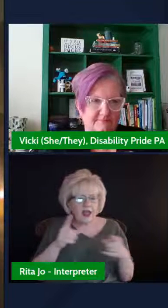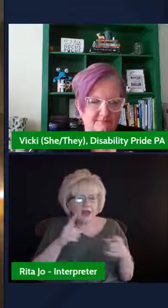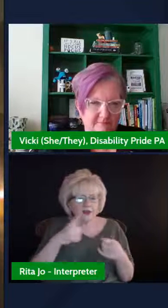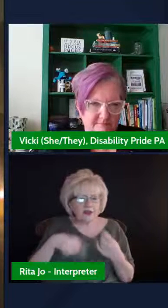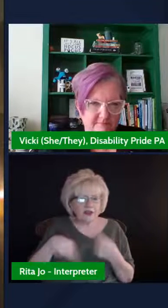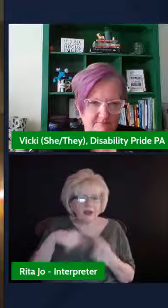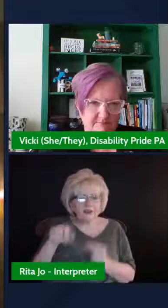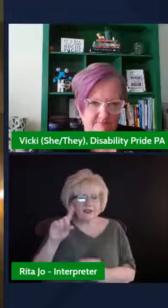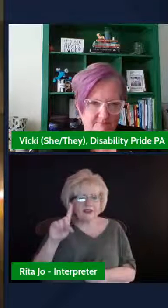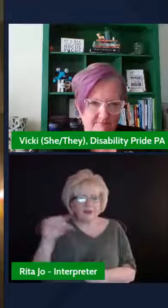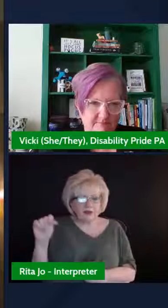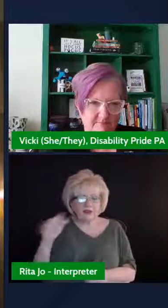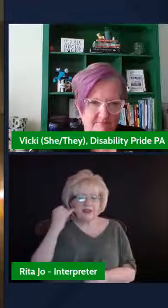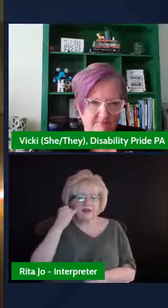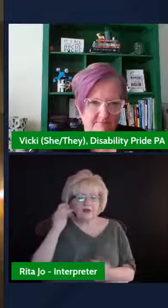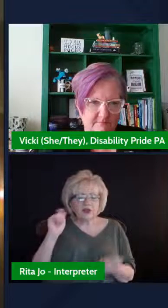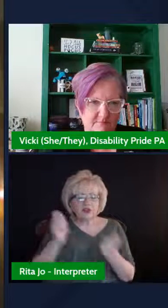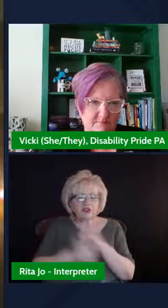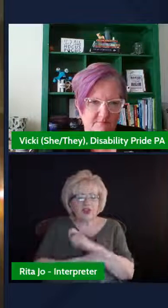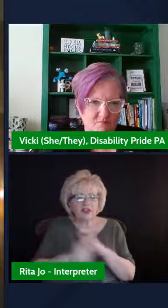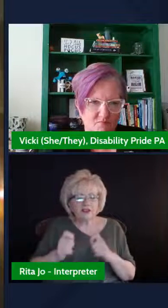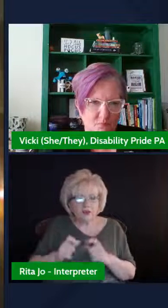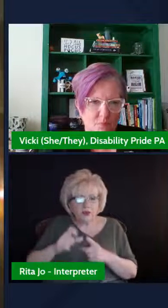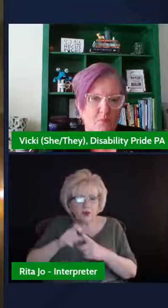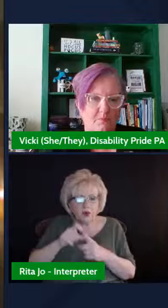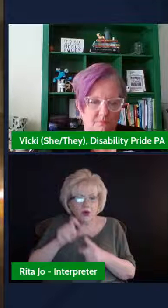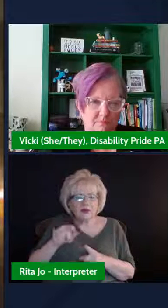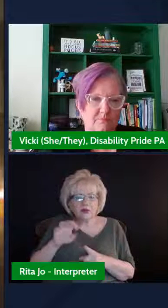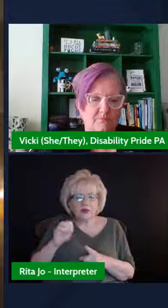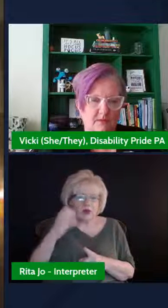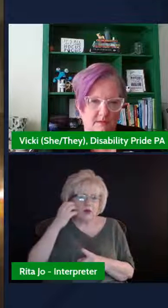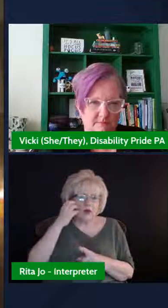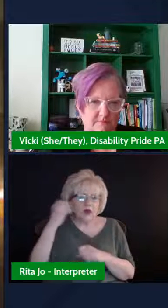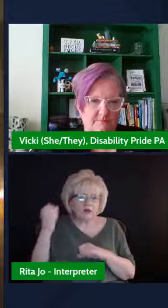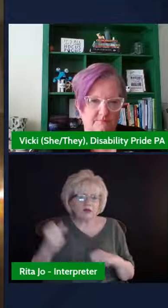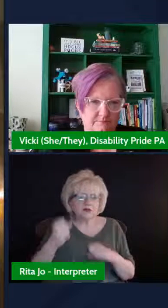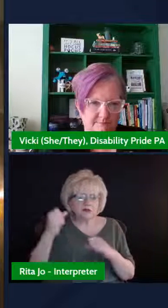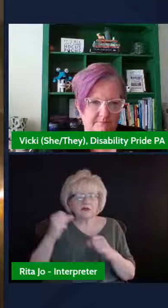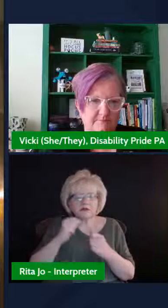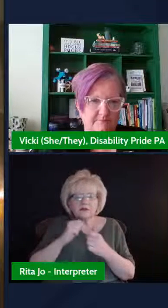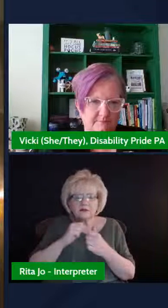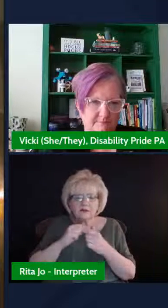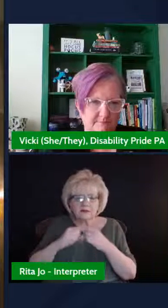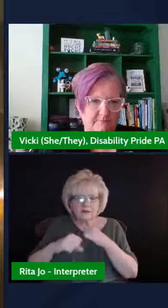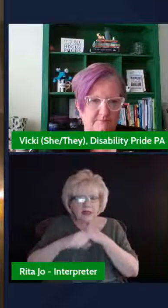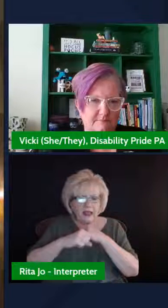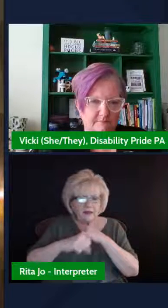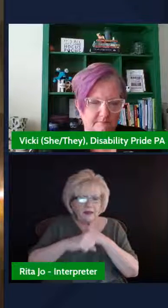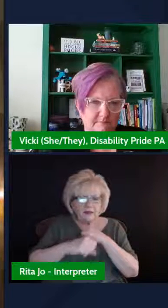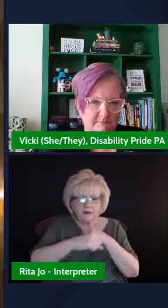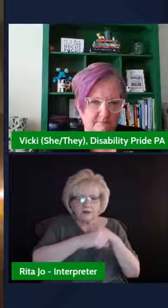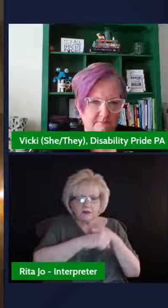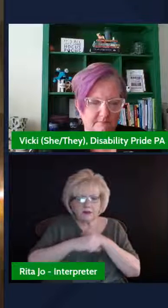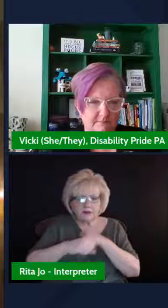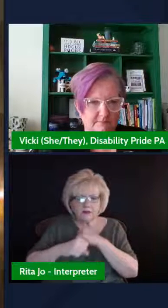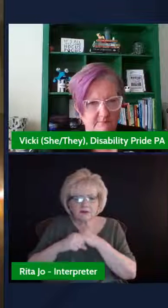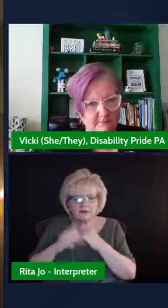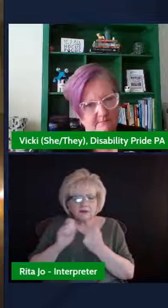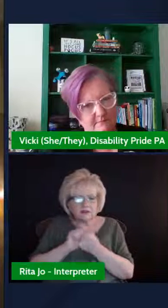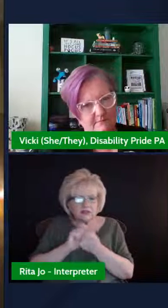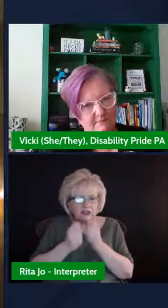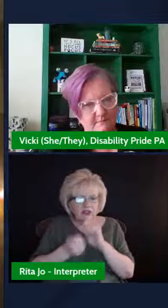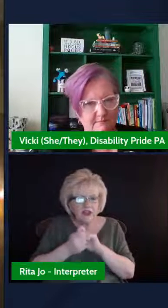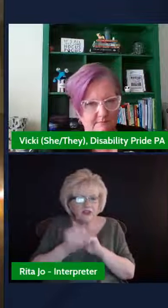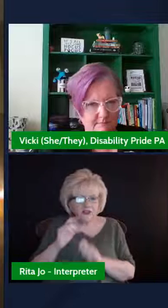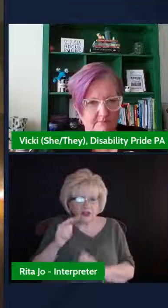if we were to change the word, it would have to be like a robust campaign around changing it. And to be fair,